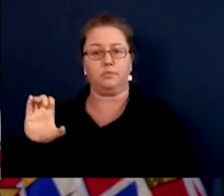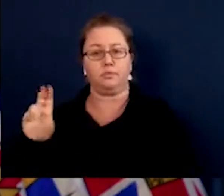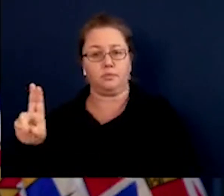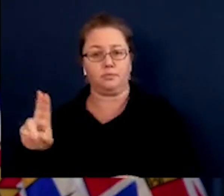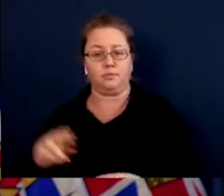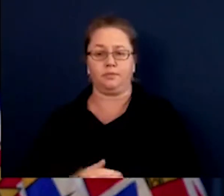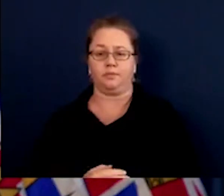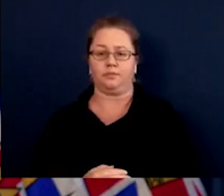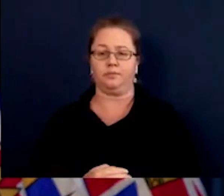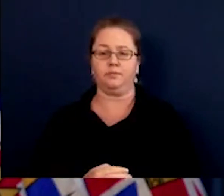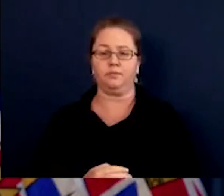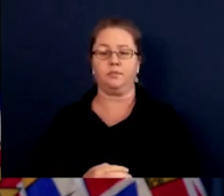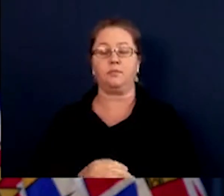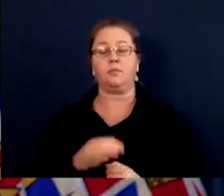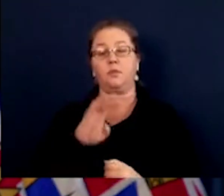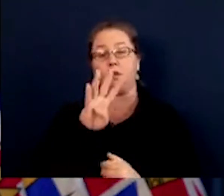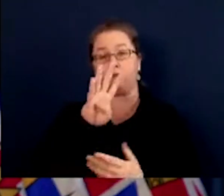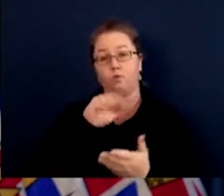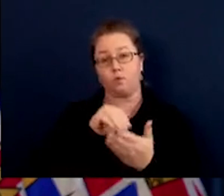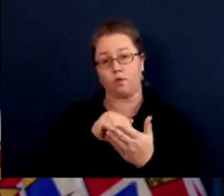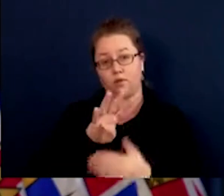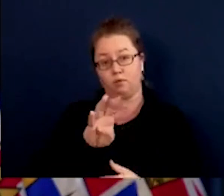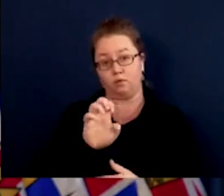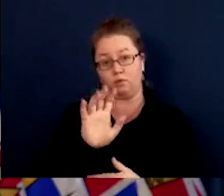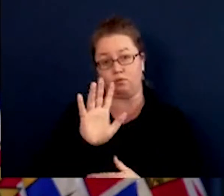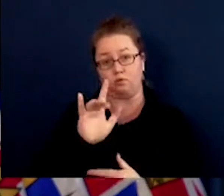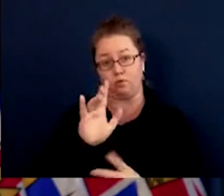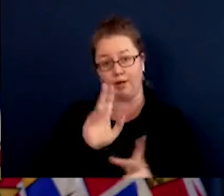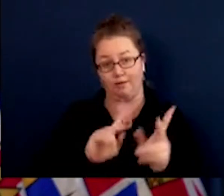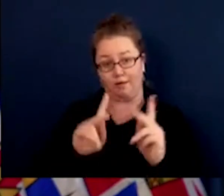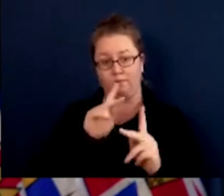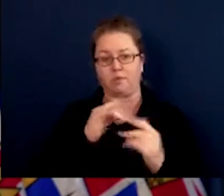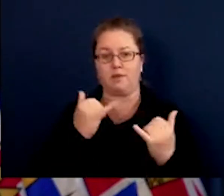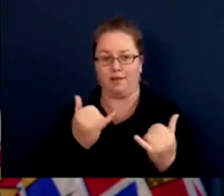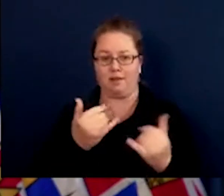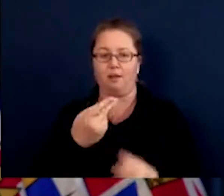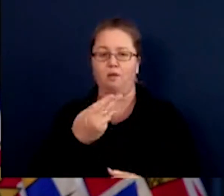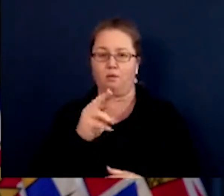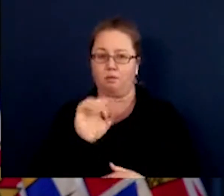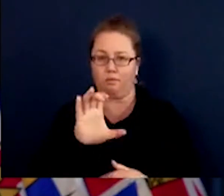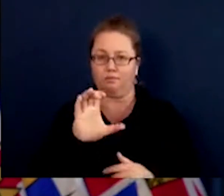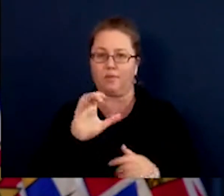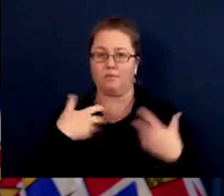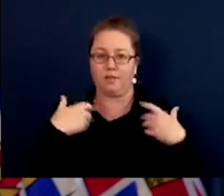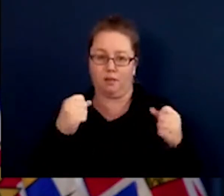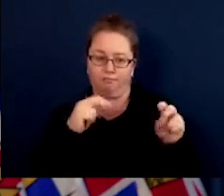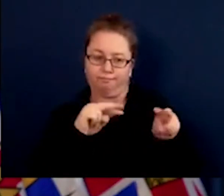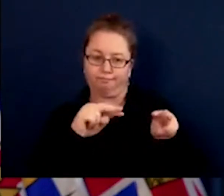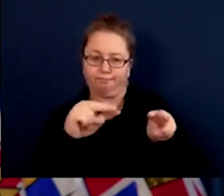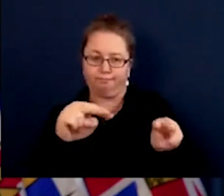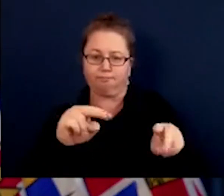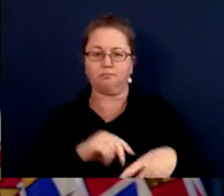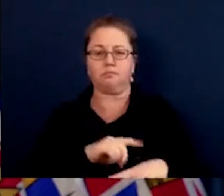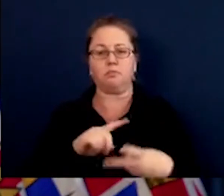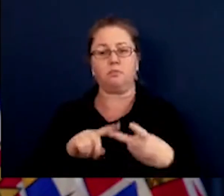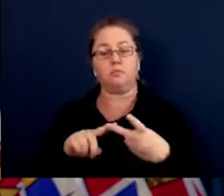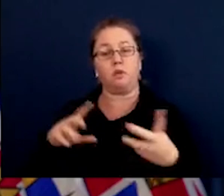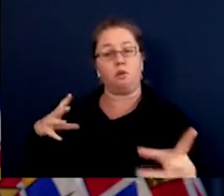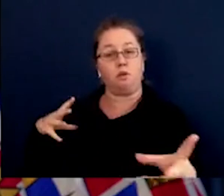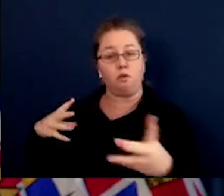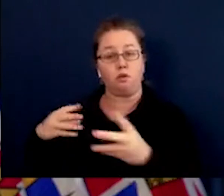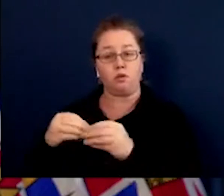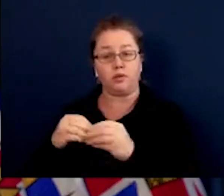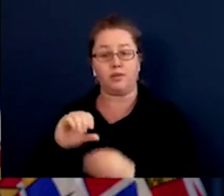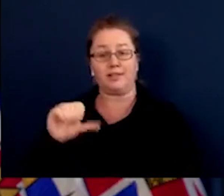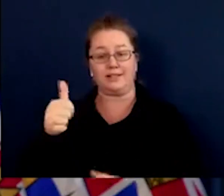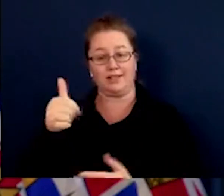have 4,425 people under active public health monitoring and 10,114 people who are considered